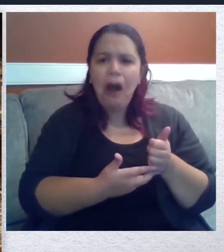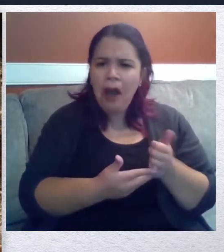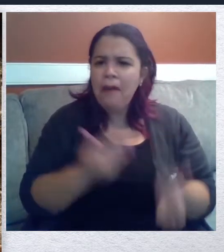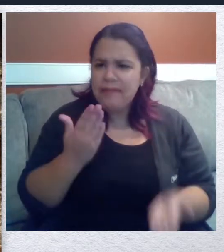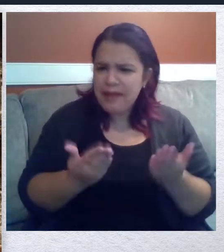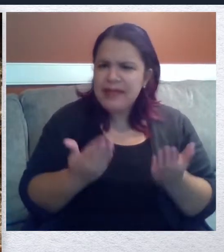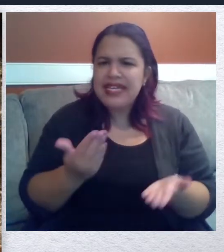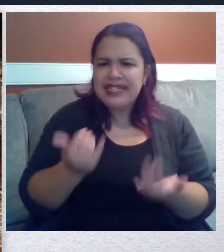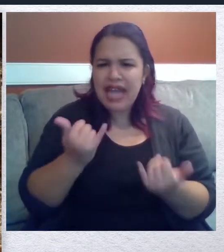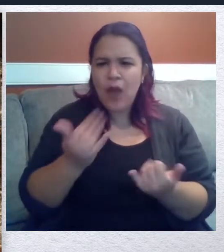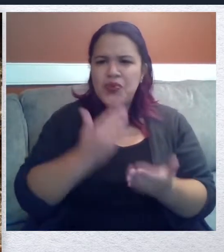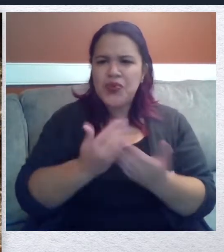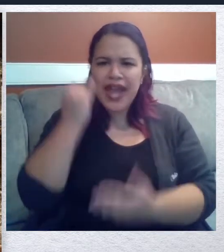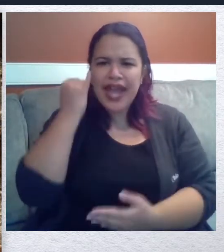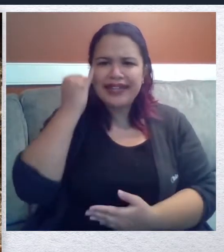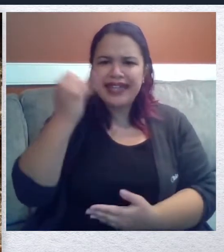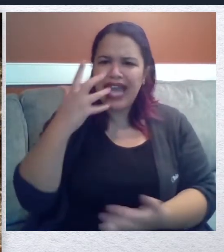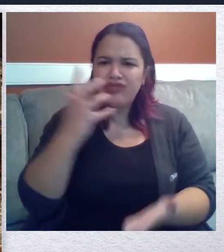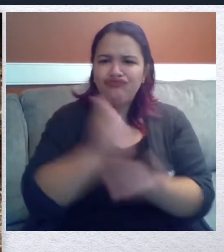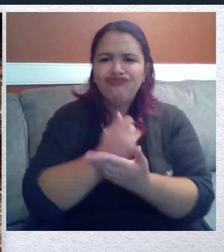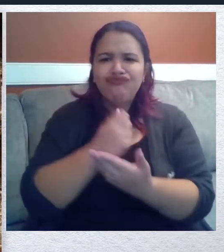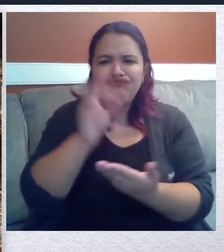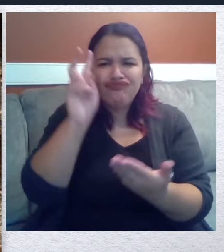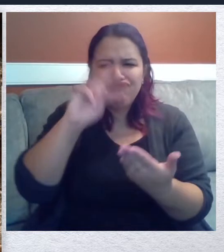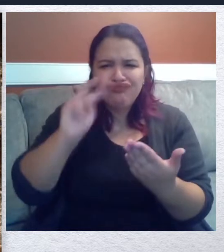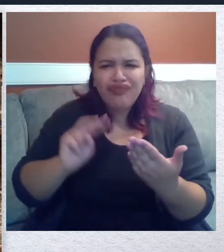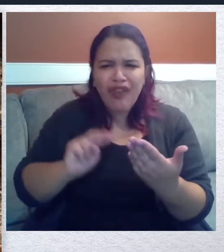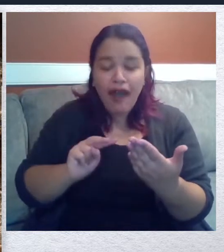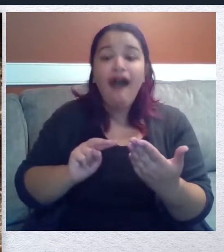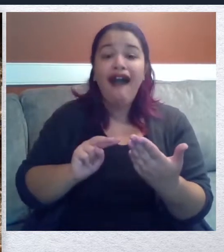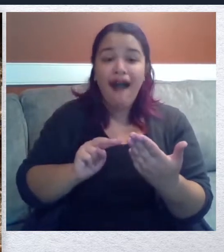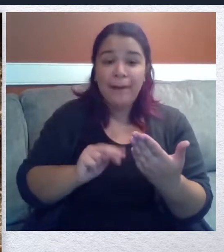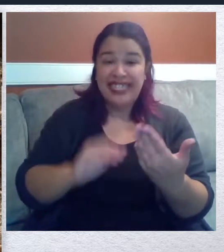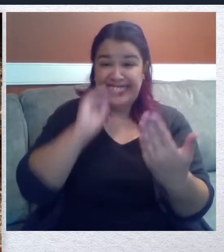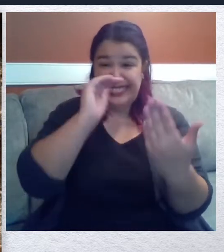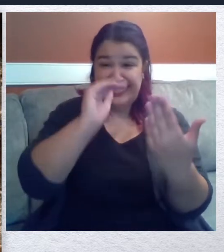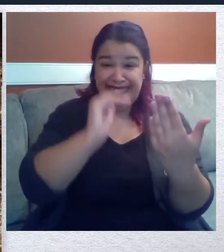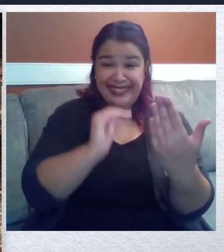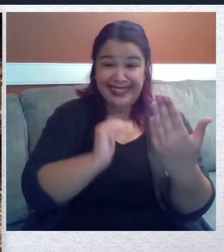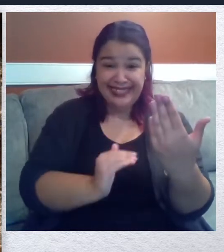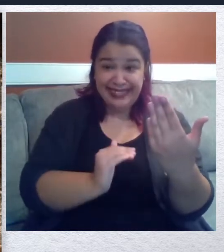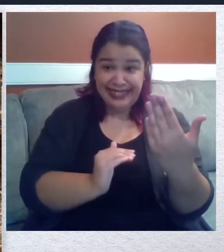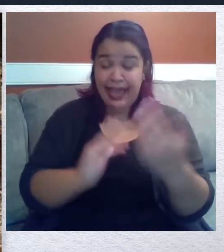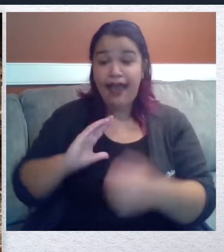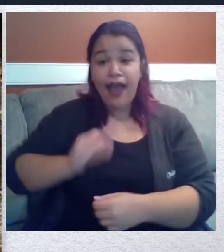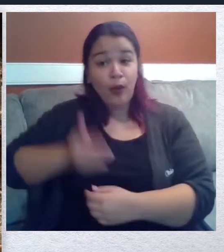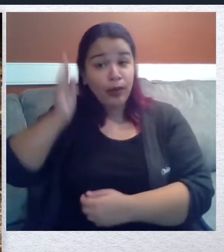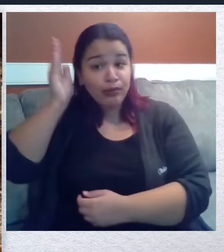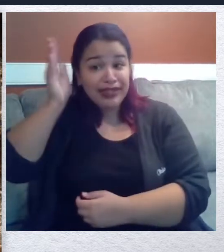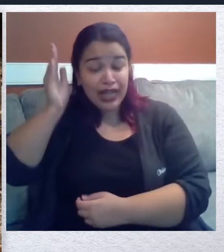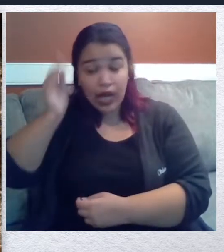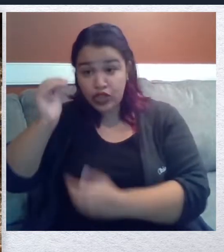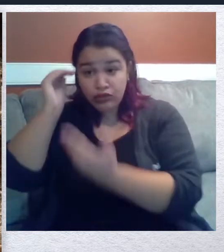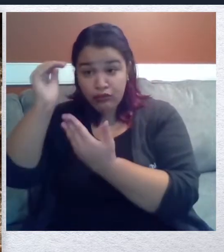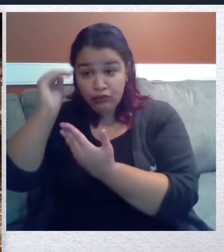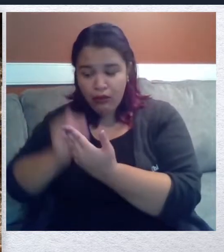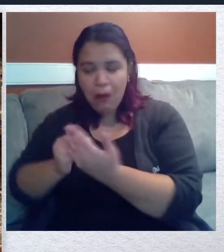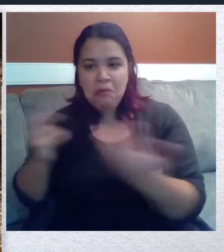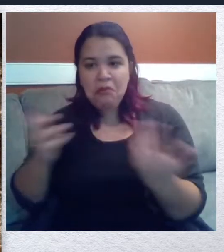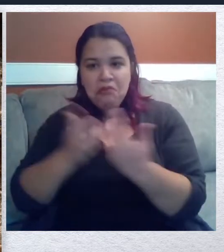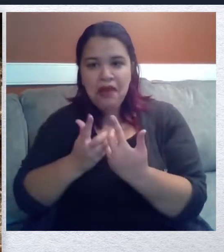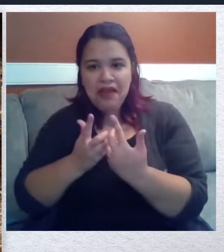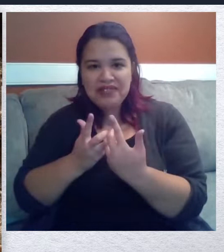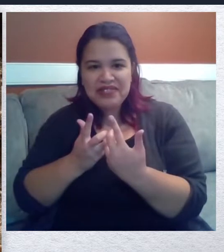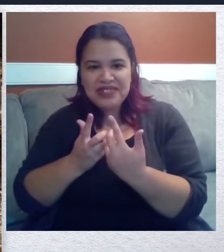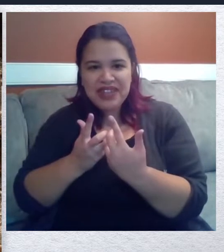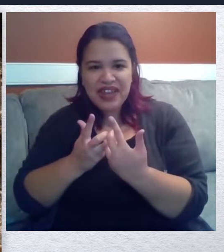going to mirror today's presentation. We are going to start with some technical information on how to access the virtual